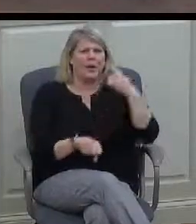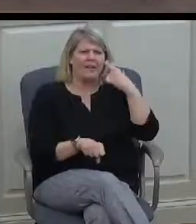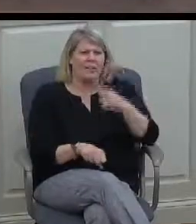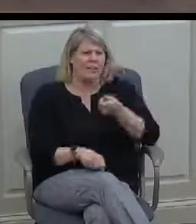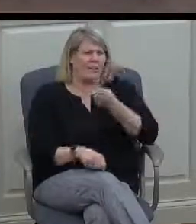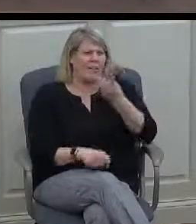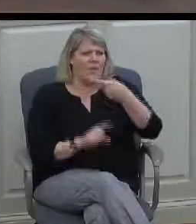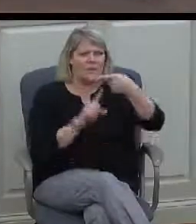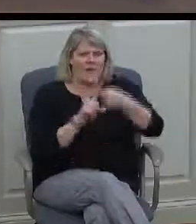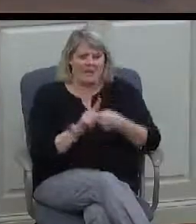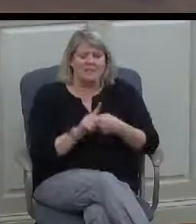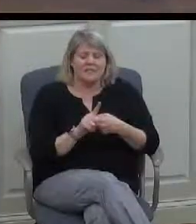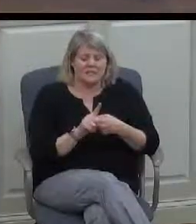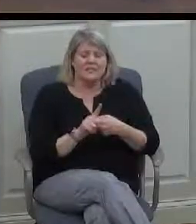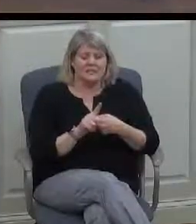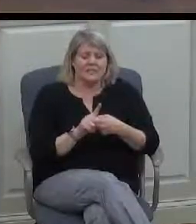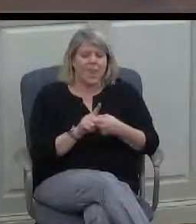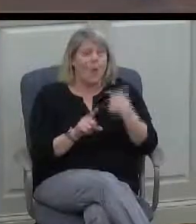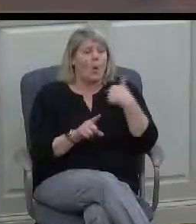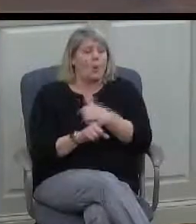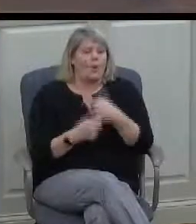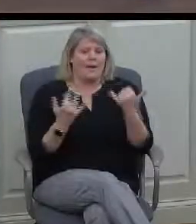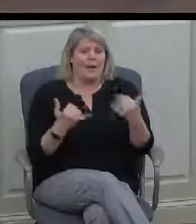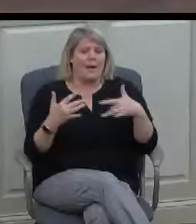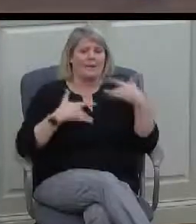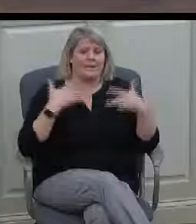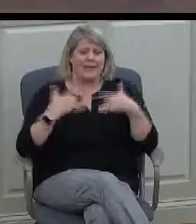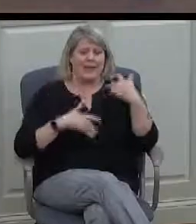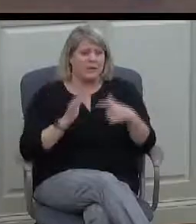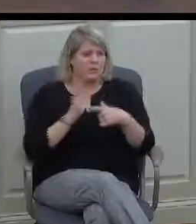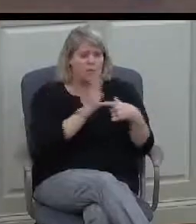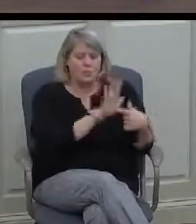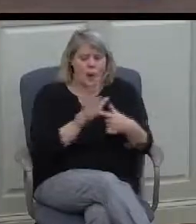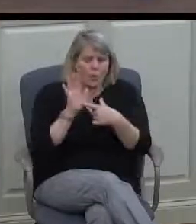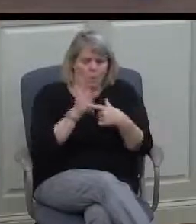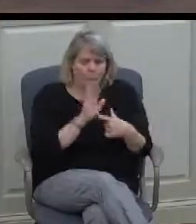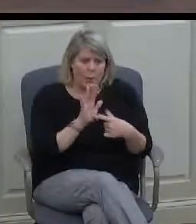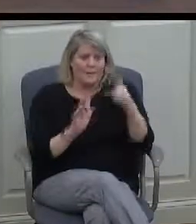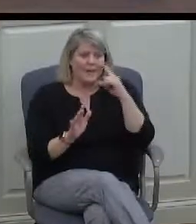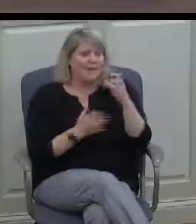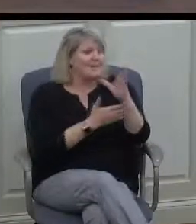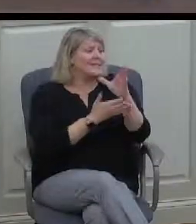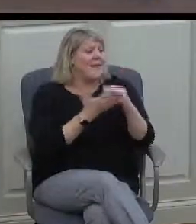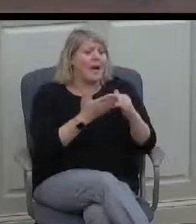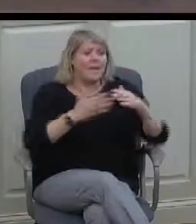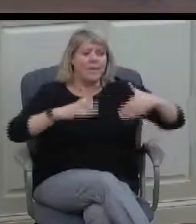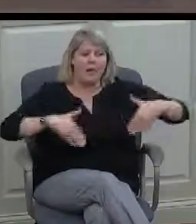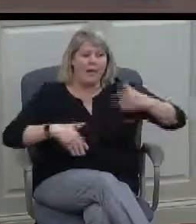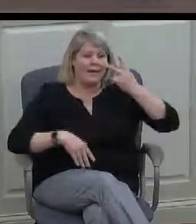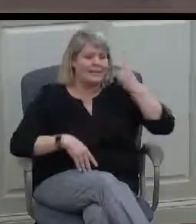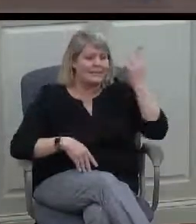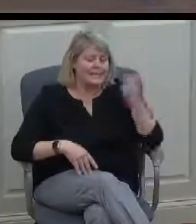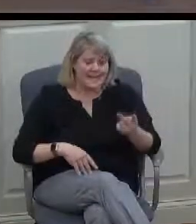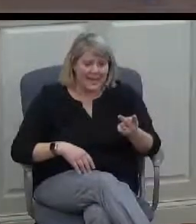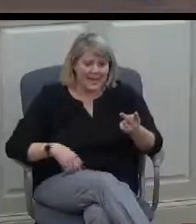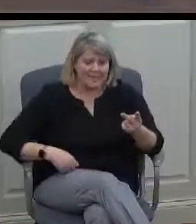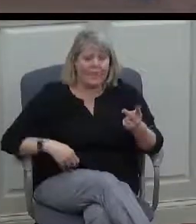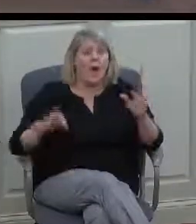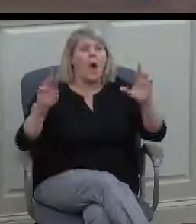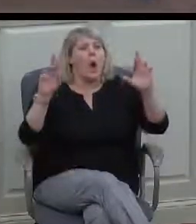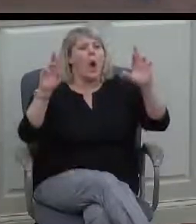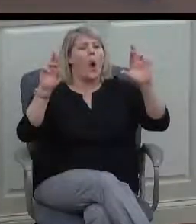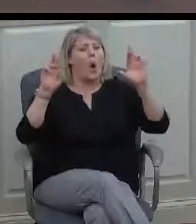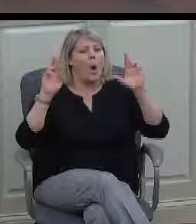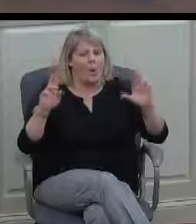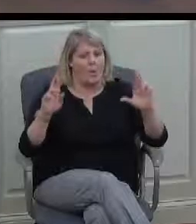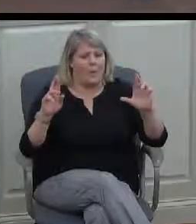off and on. So excited to show you where we ended up for those that have not seen it. And hopefully this is something